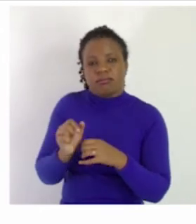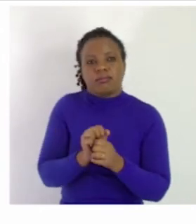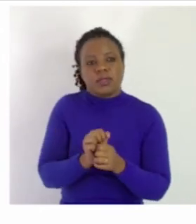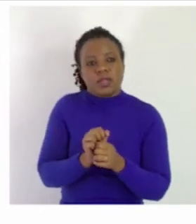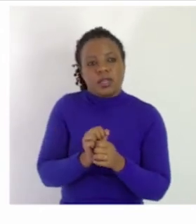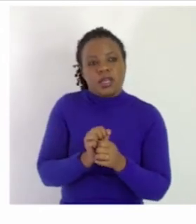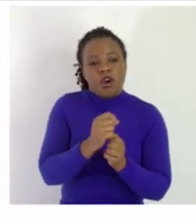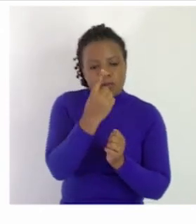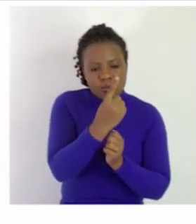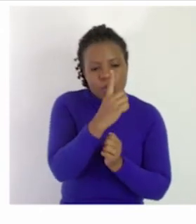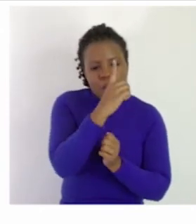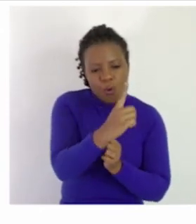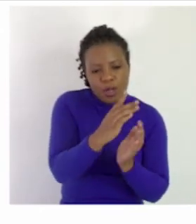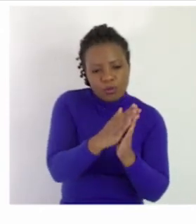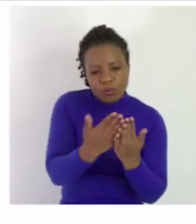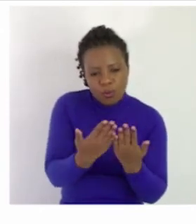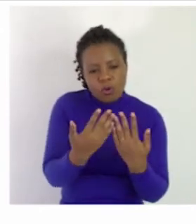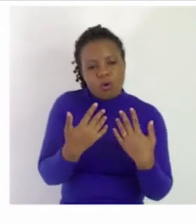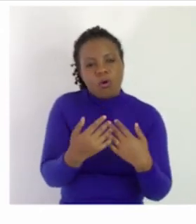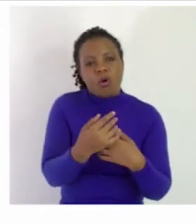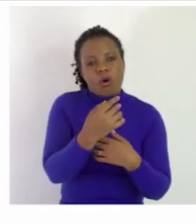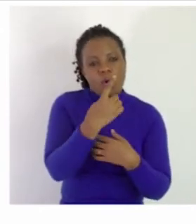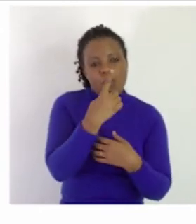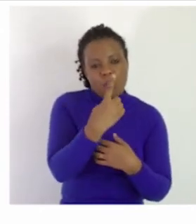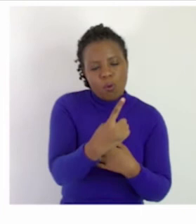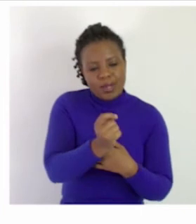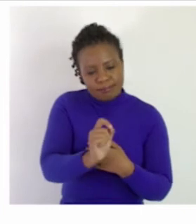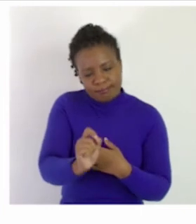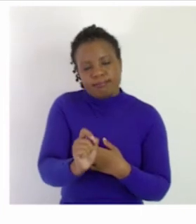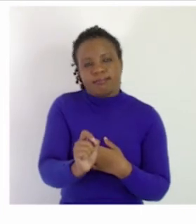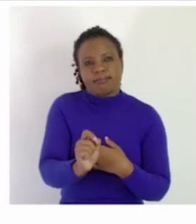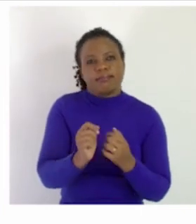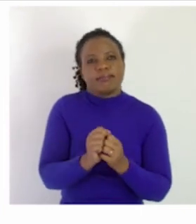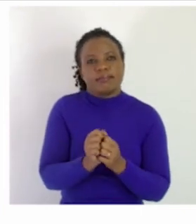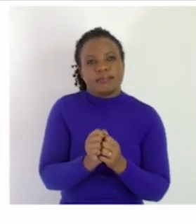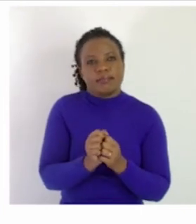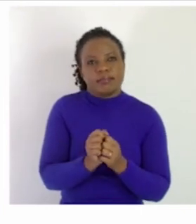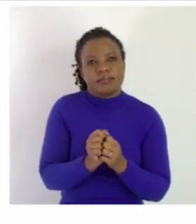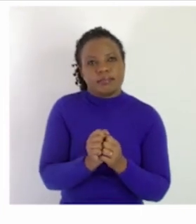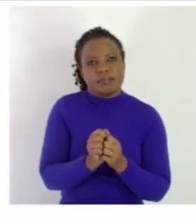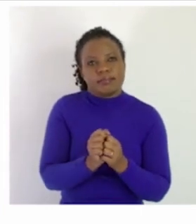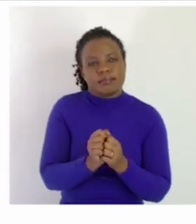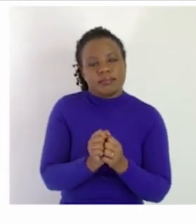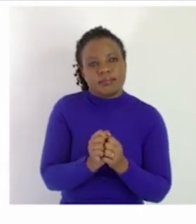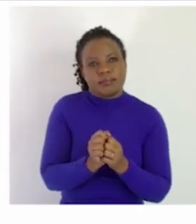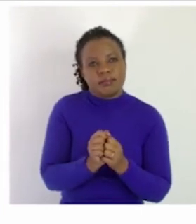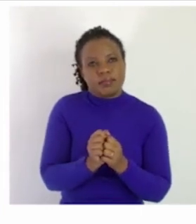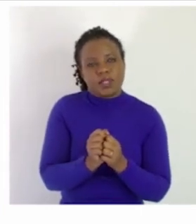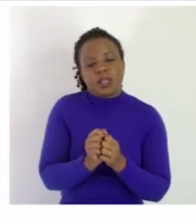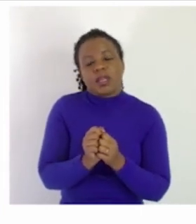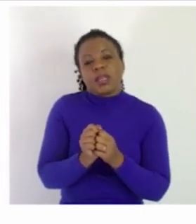book, 1 pen, 2 pens. All right. So the plural form gives us the